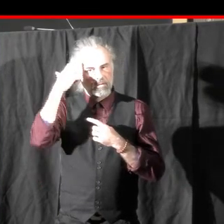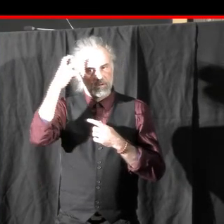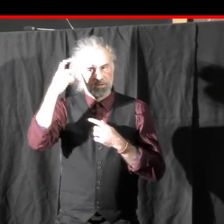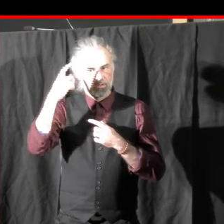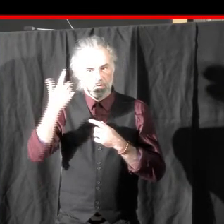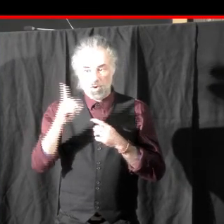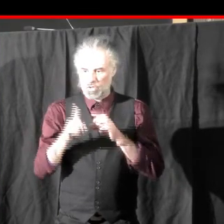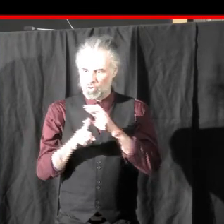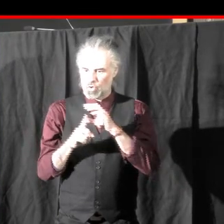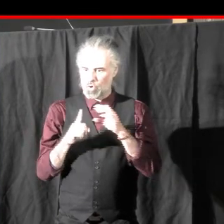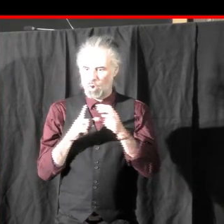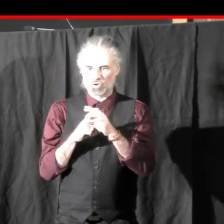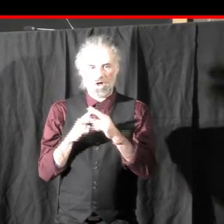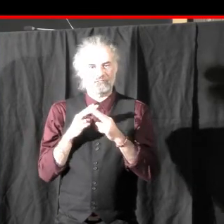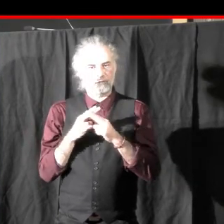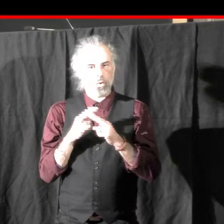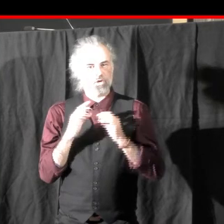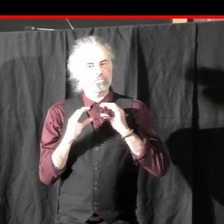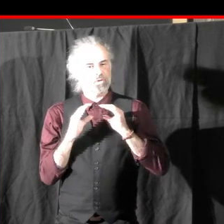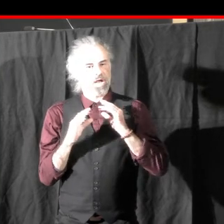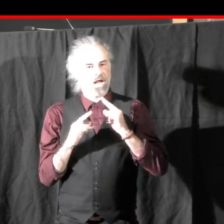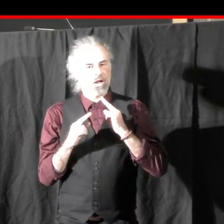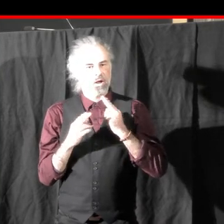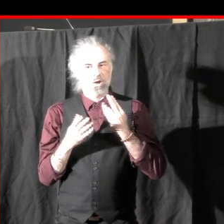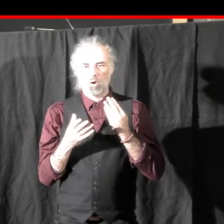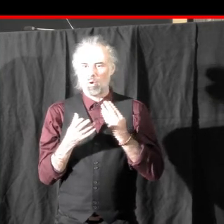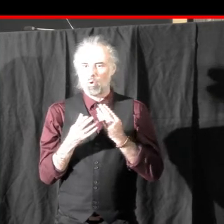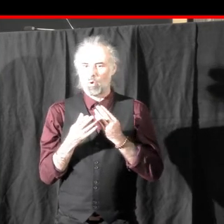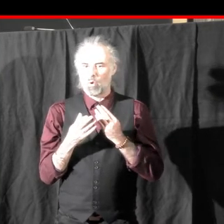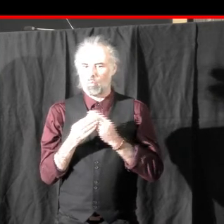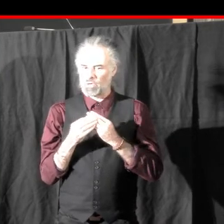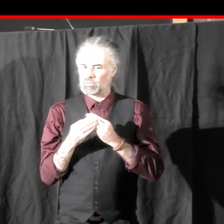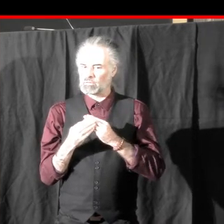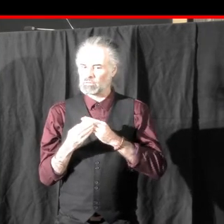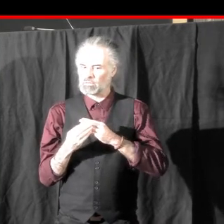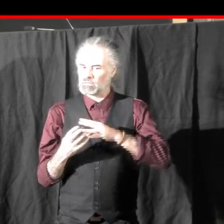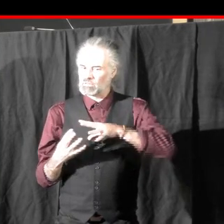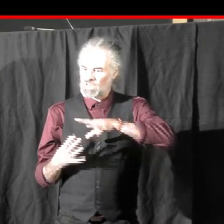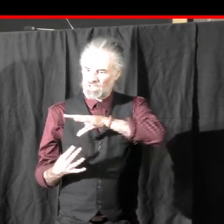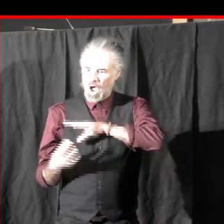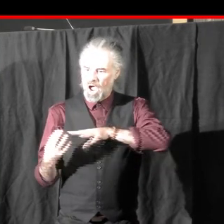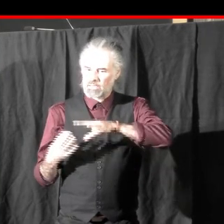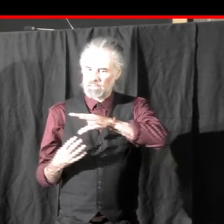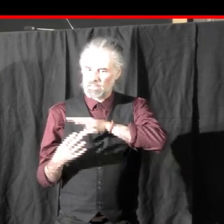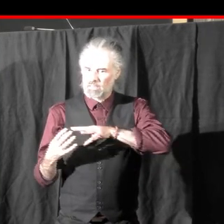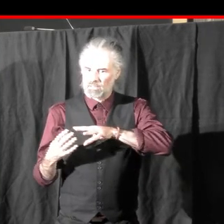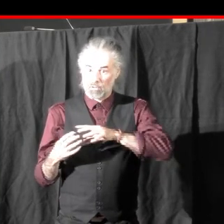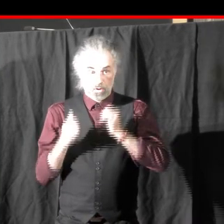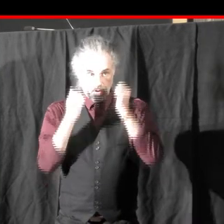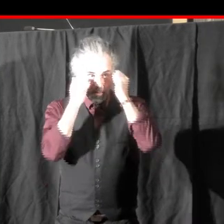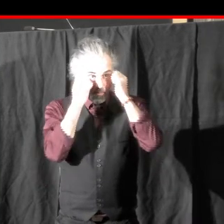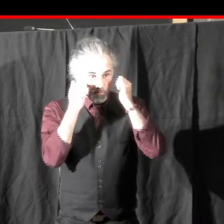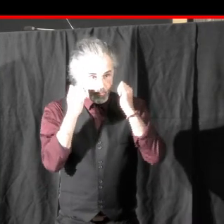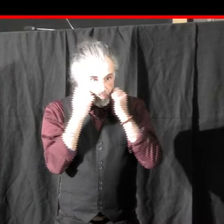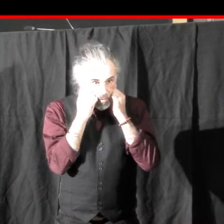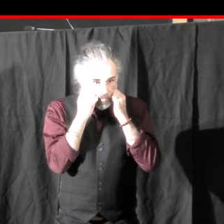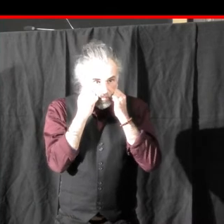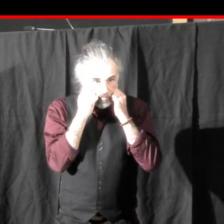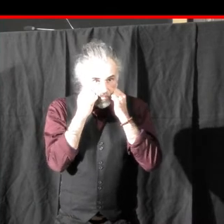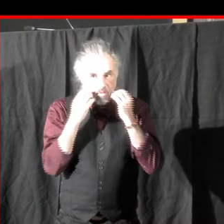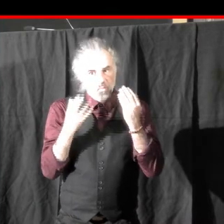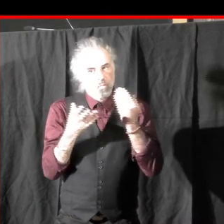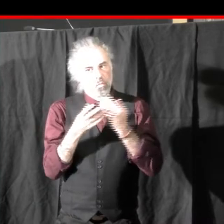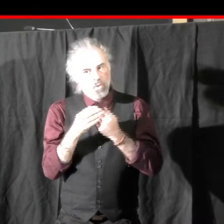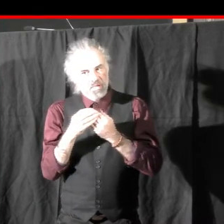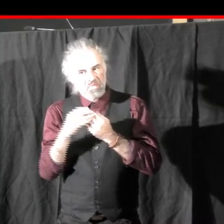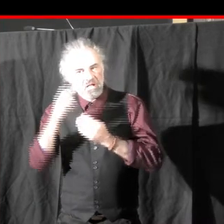communication in our society, and that the proof versus hypothesis are both relevant, but it's a really